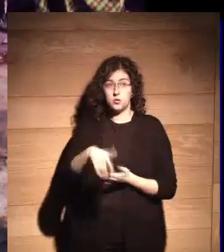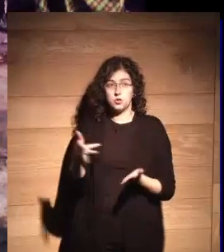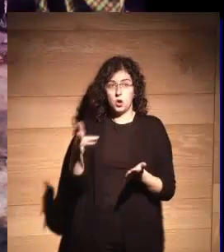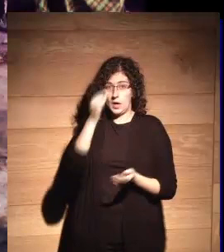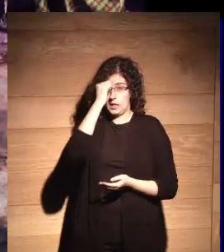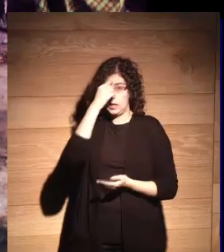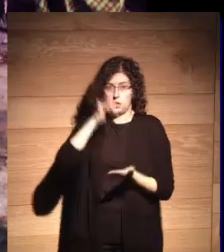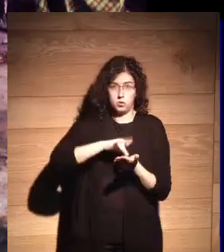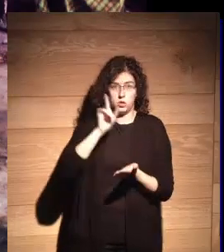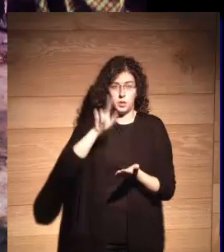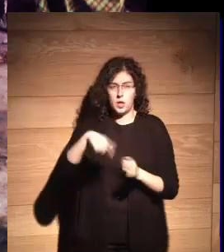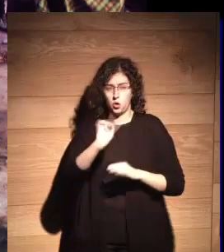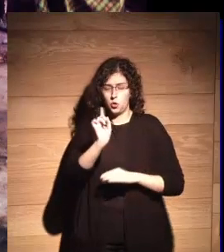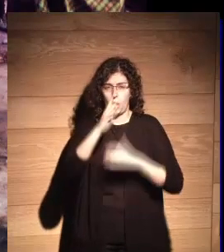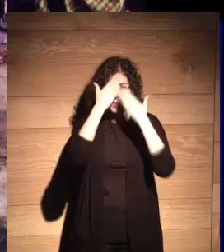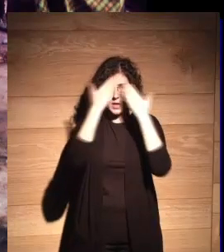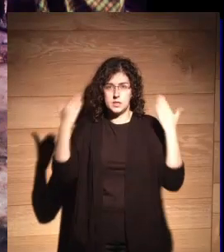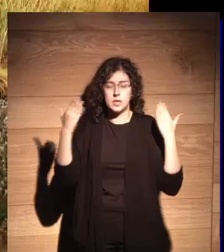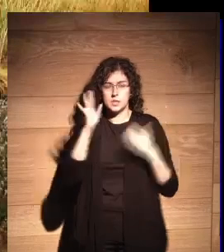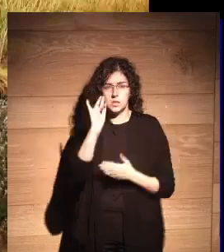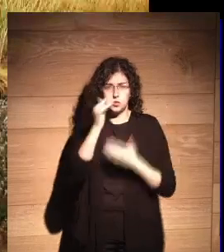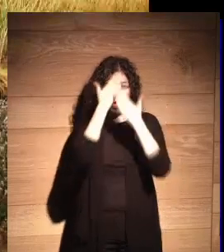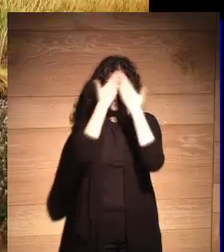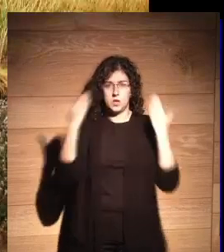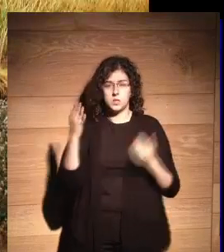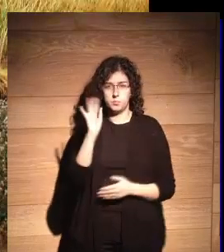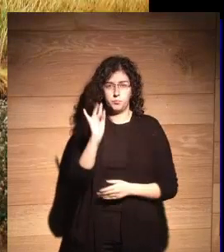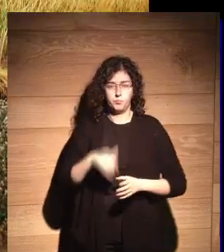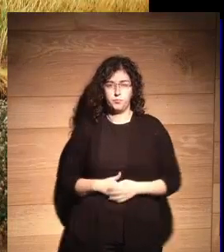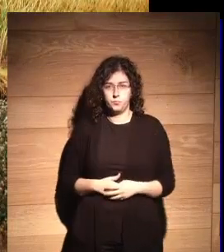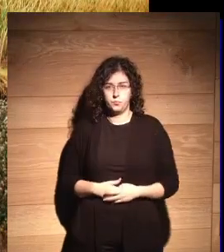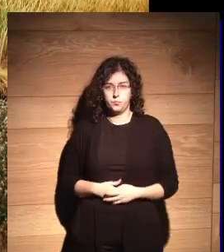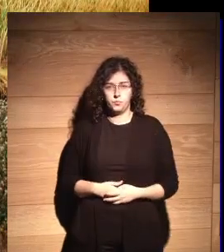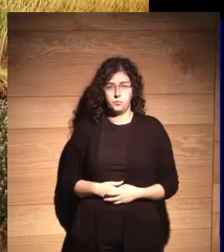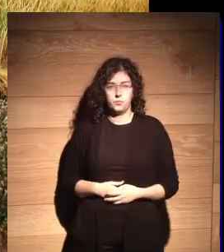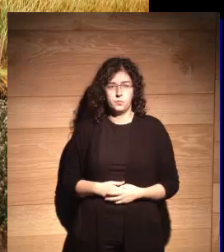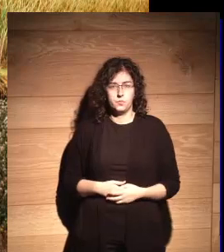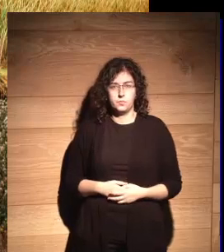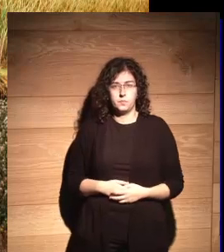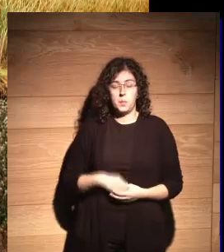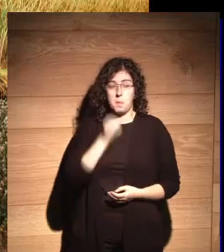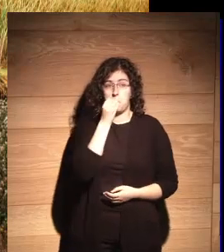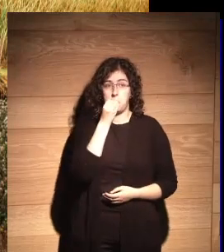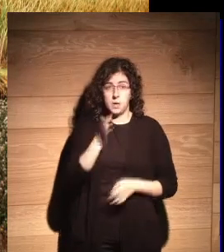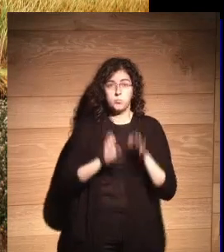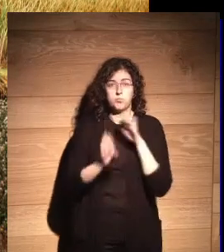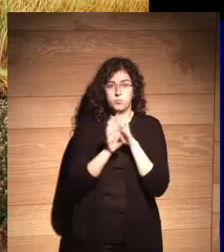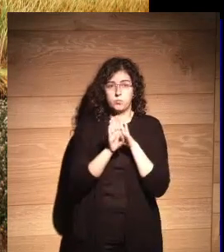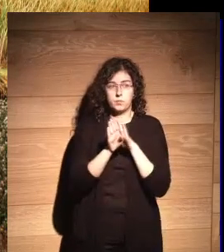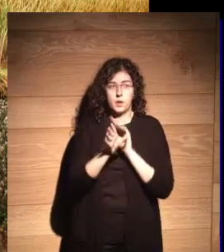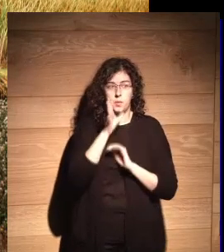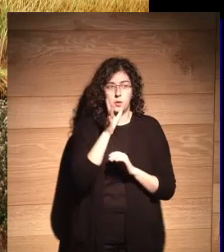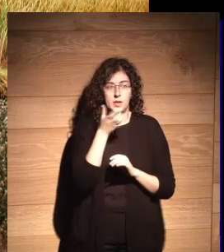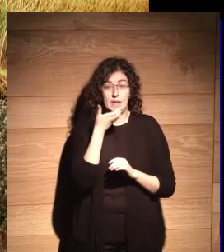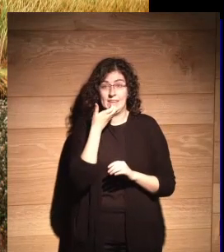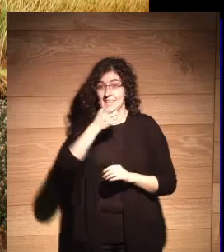Afghanistan. Afghanistan. Yeah. No, sorry, yeah. So I think we go a little bit through, because otherwise we will sit until 10 o'clock when we